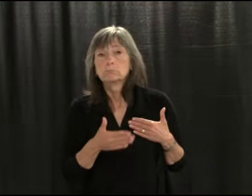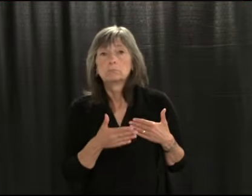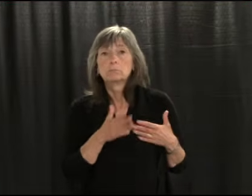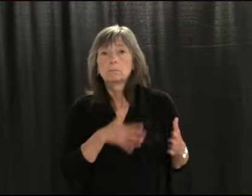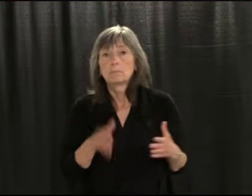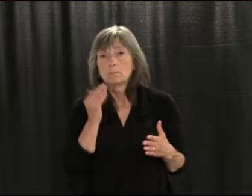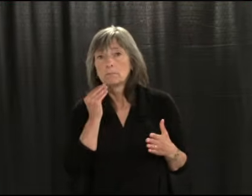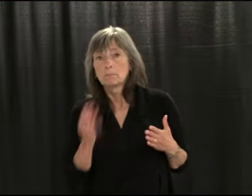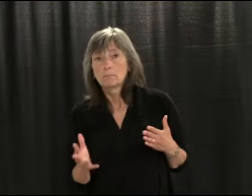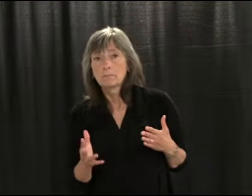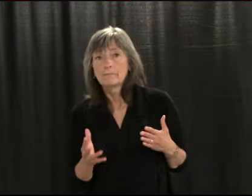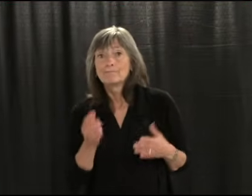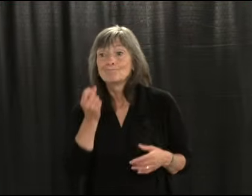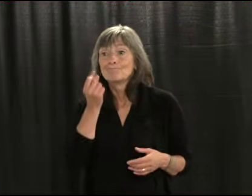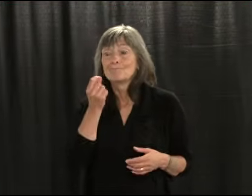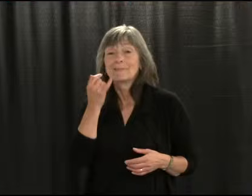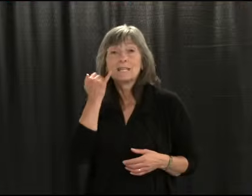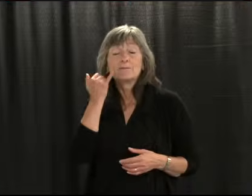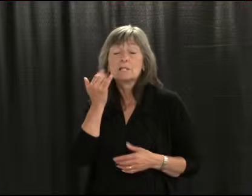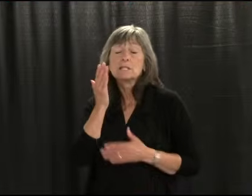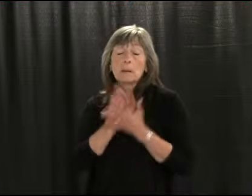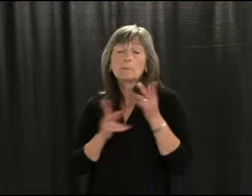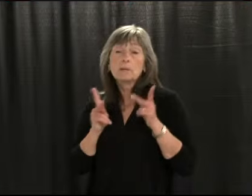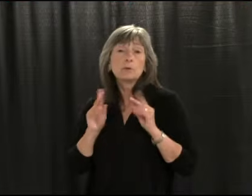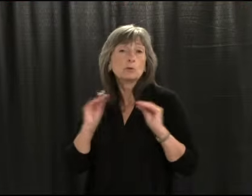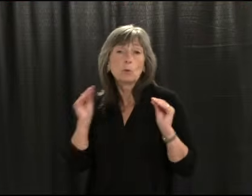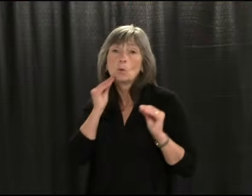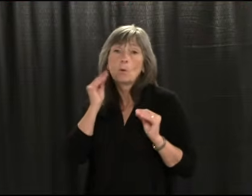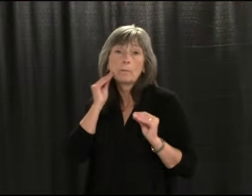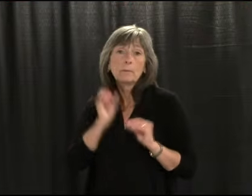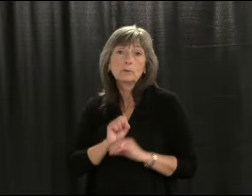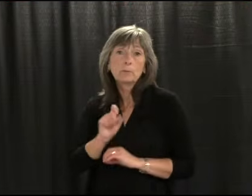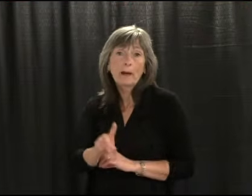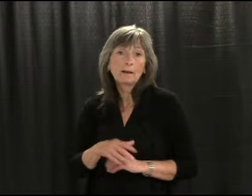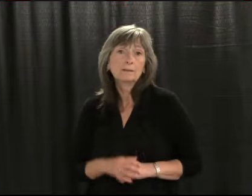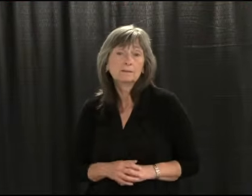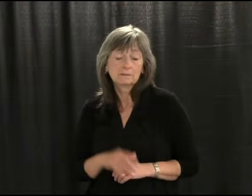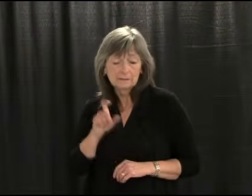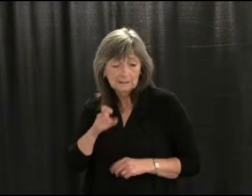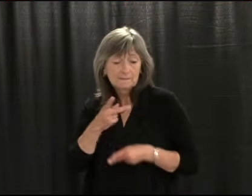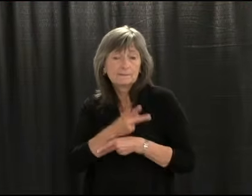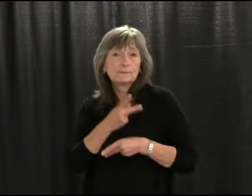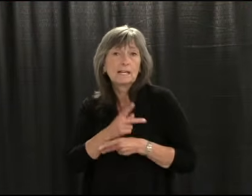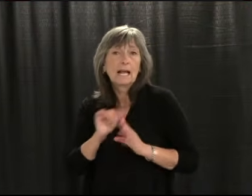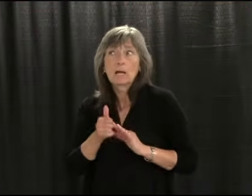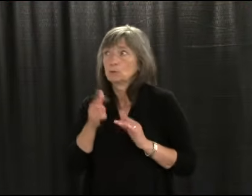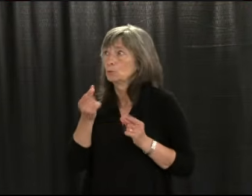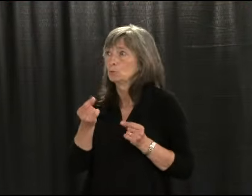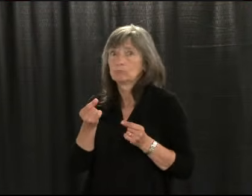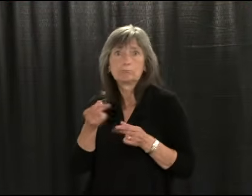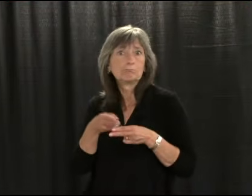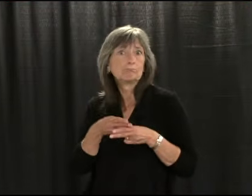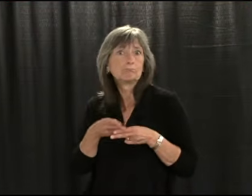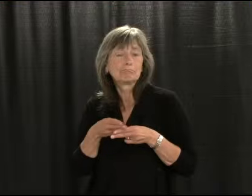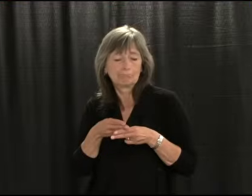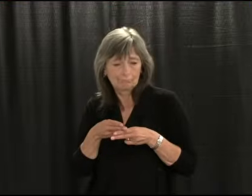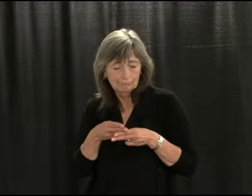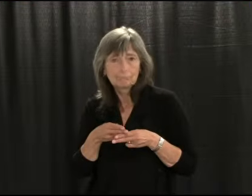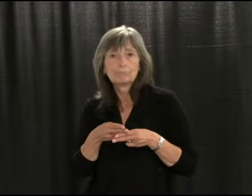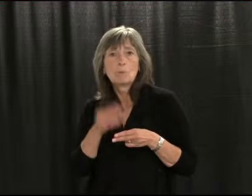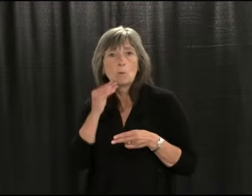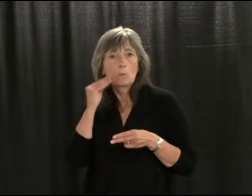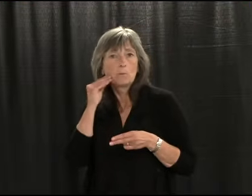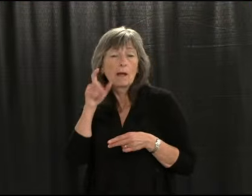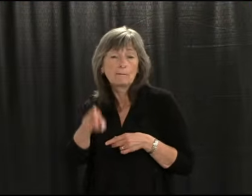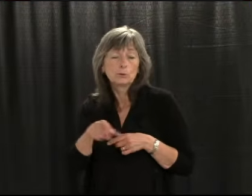yesterday, individuals will not have a home to go back to, and we need to help them find where they're going to remain and live in the medium term. And one of those things I think